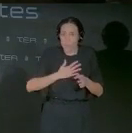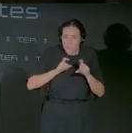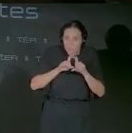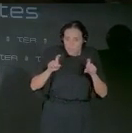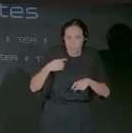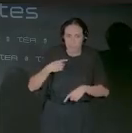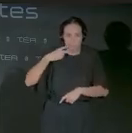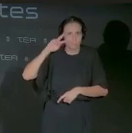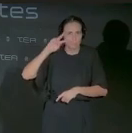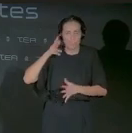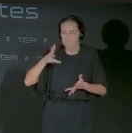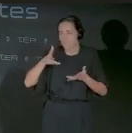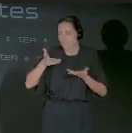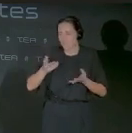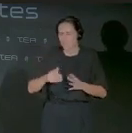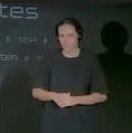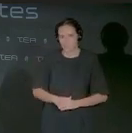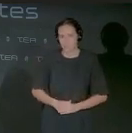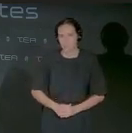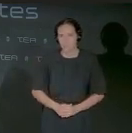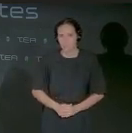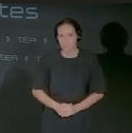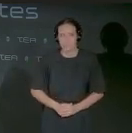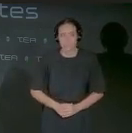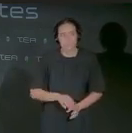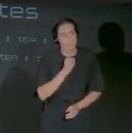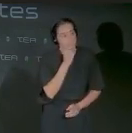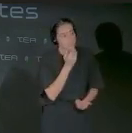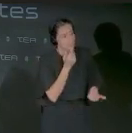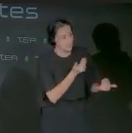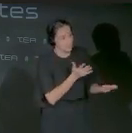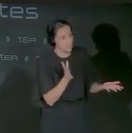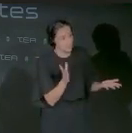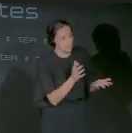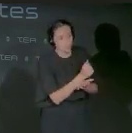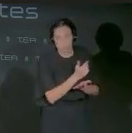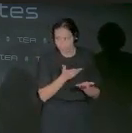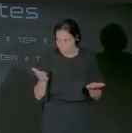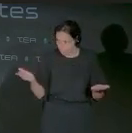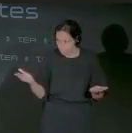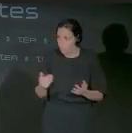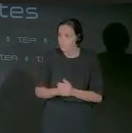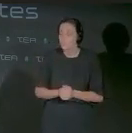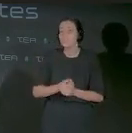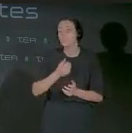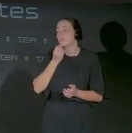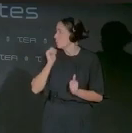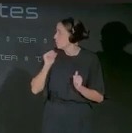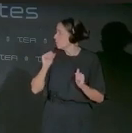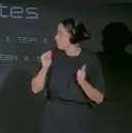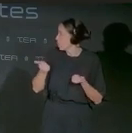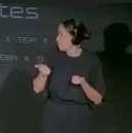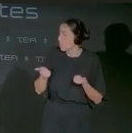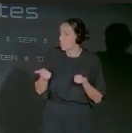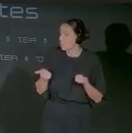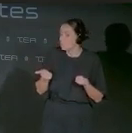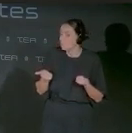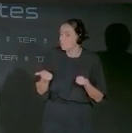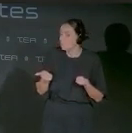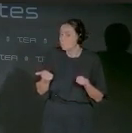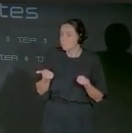to start the questions of the panel with wondering if we have a consensus about what a virtual